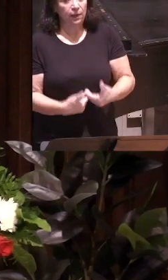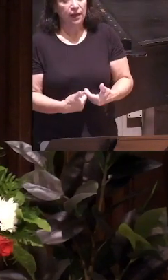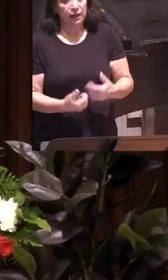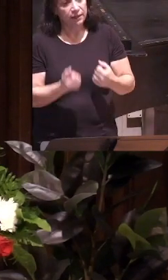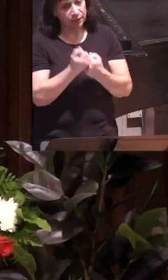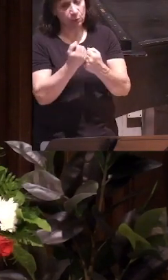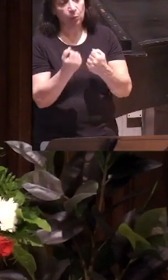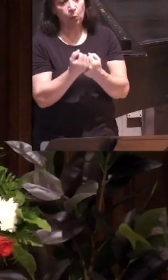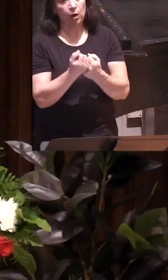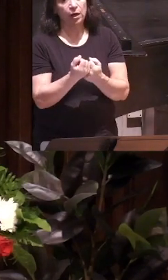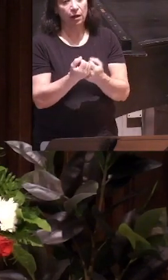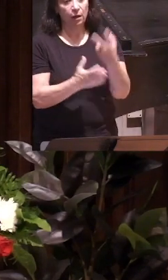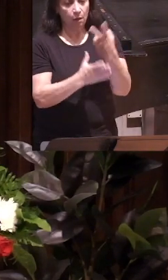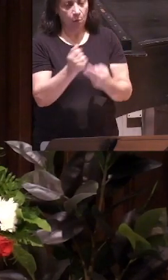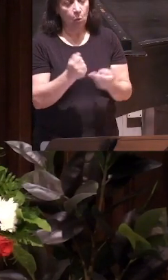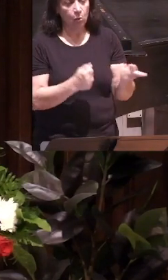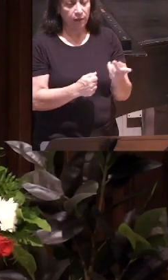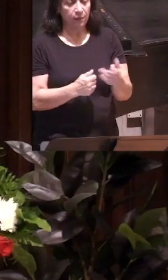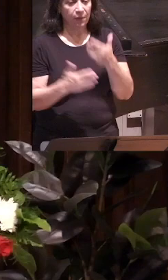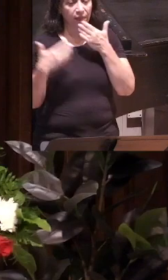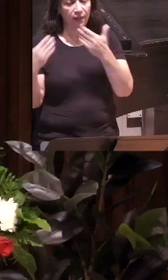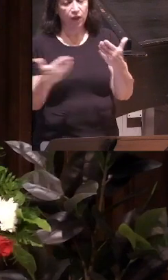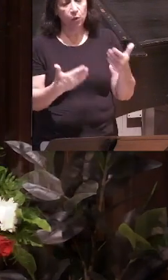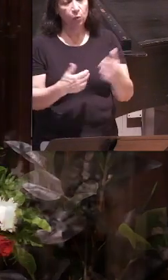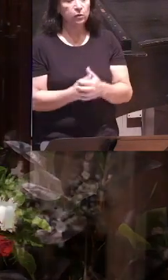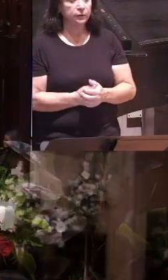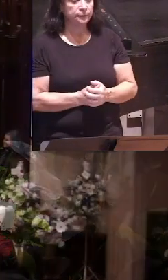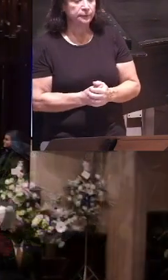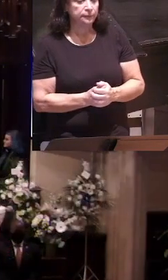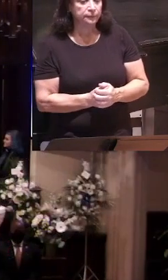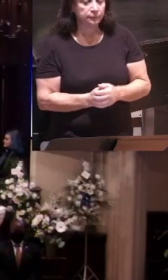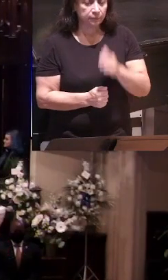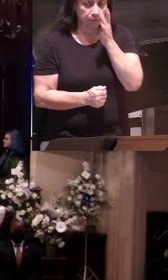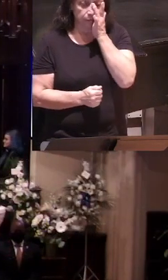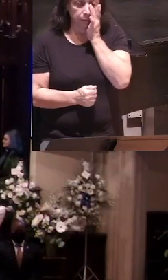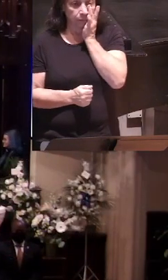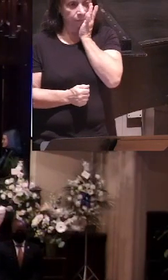in supporting both of them. Thank you.